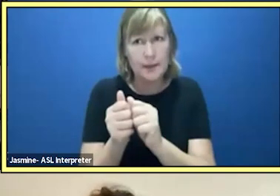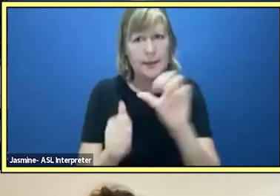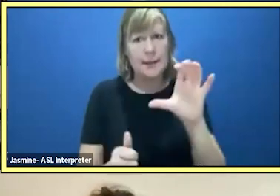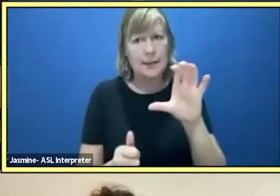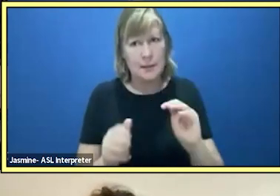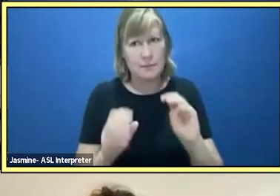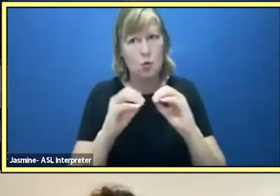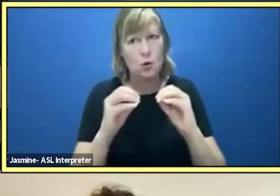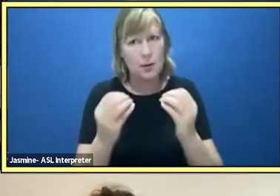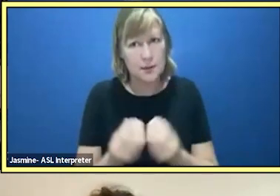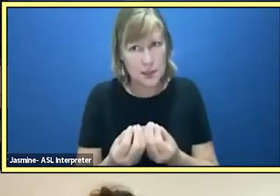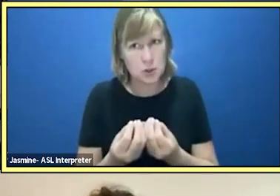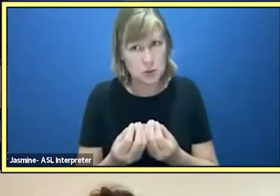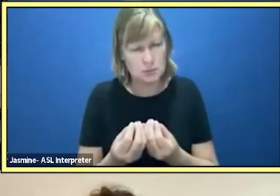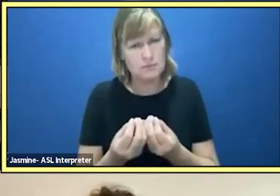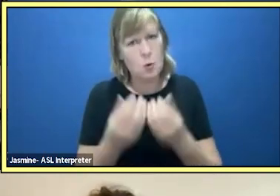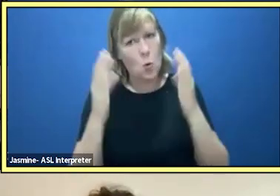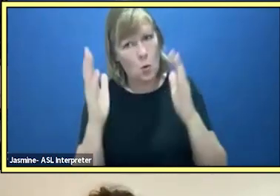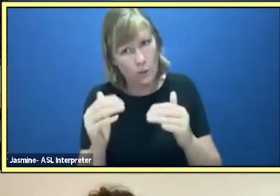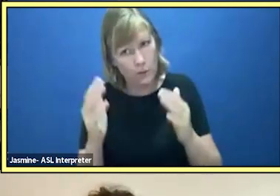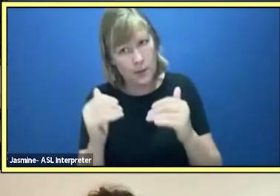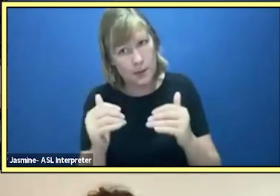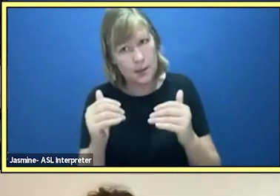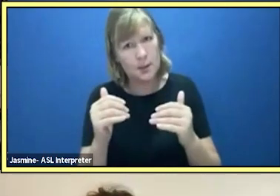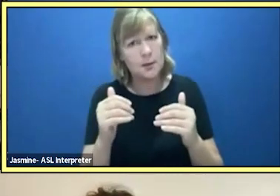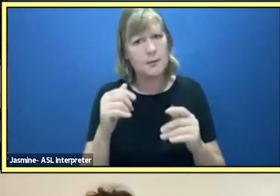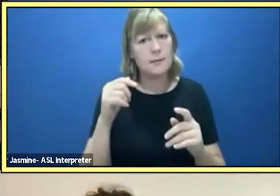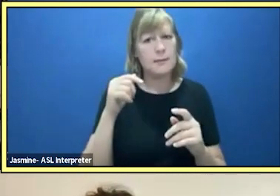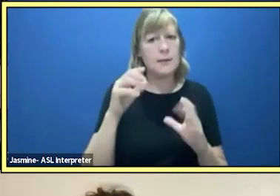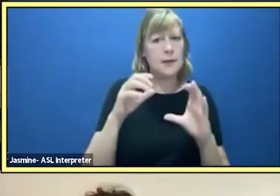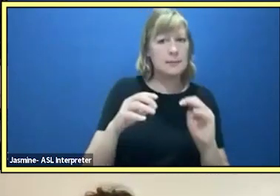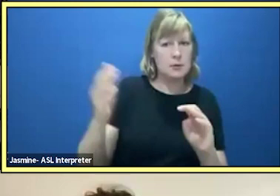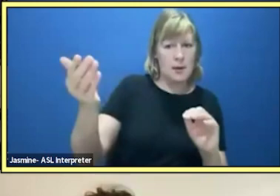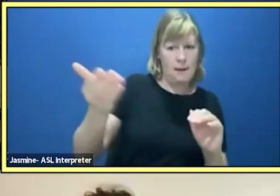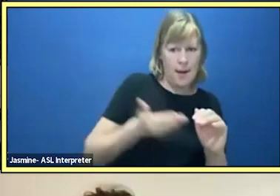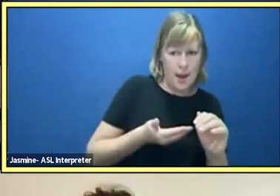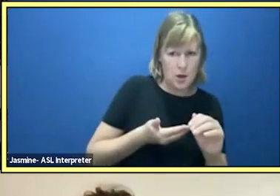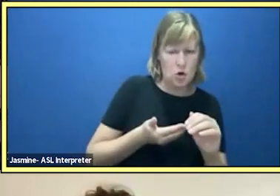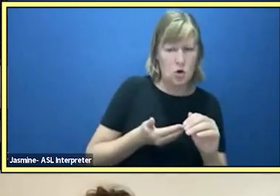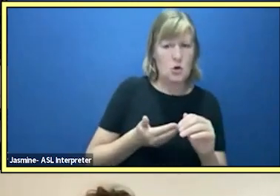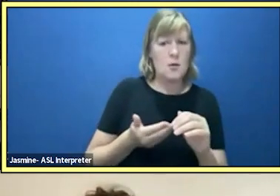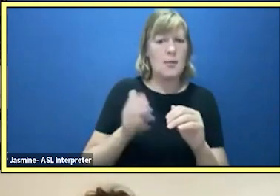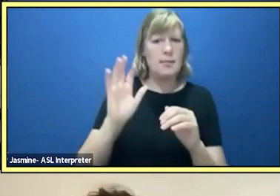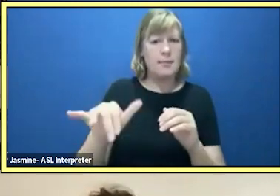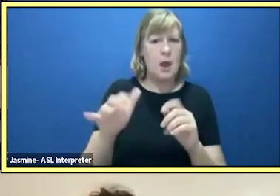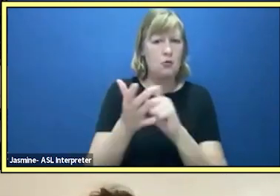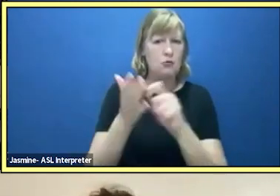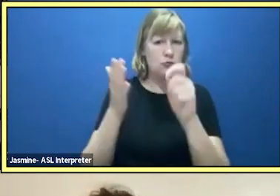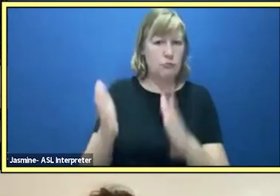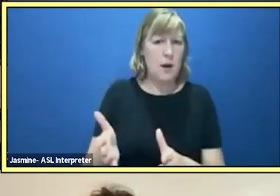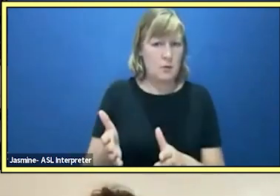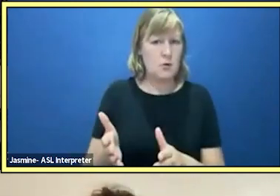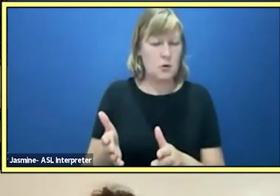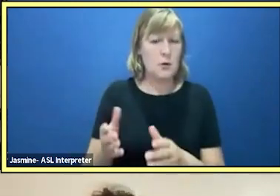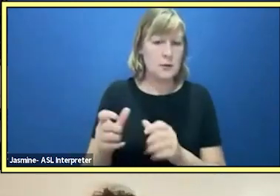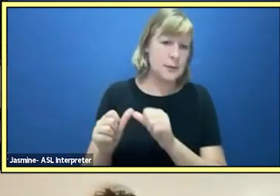management organization could potentially hire that person to be a case manager to provide those services for you. Okay, but if I understand